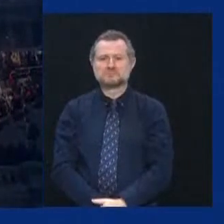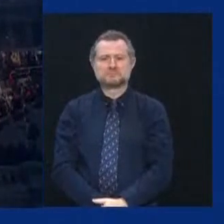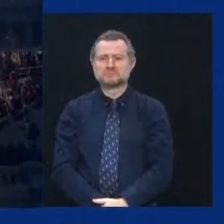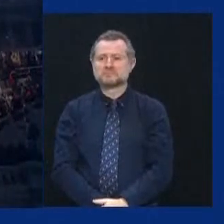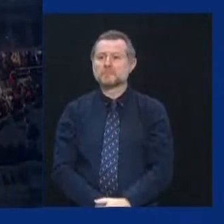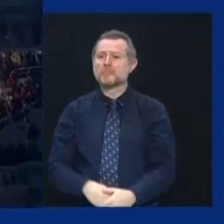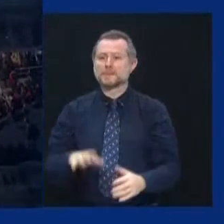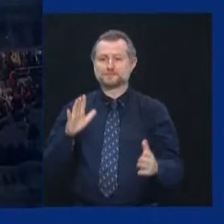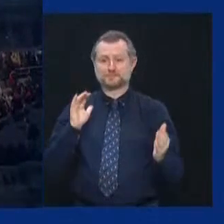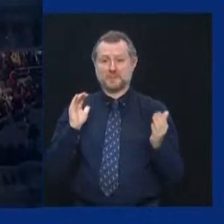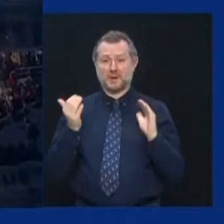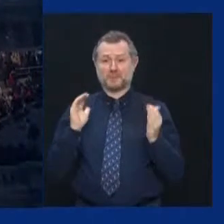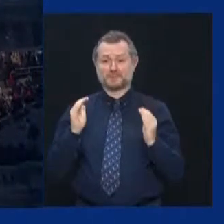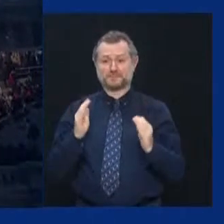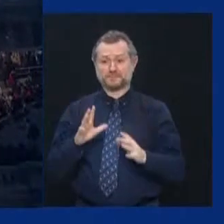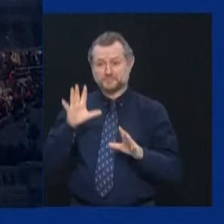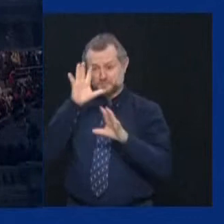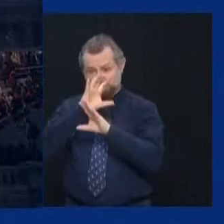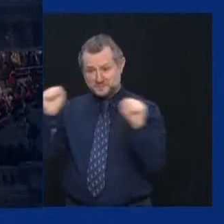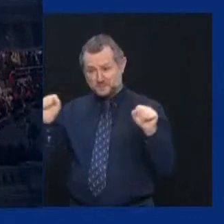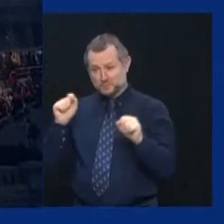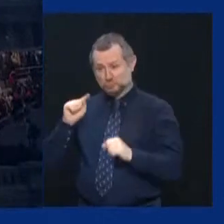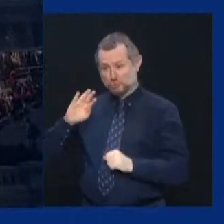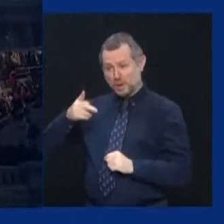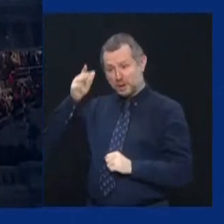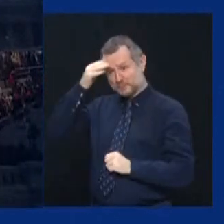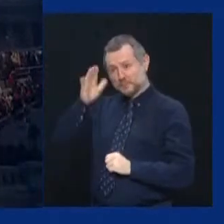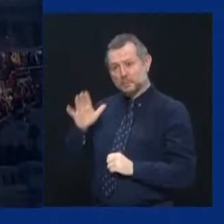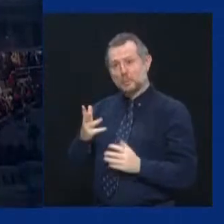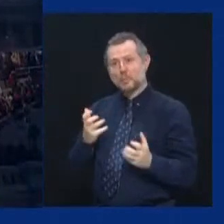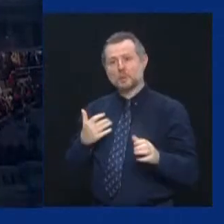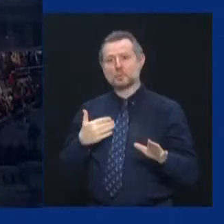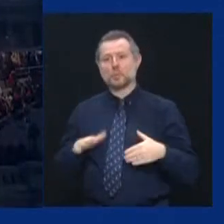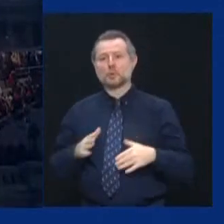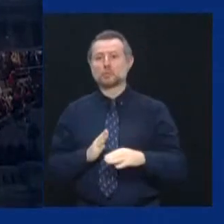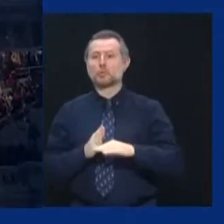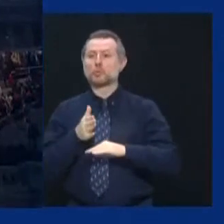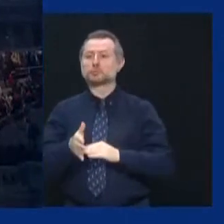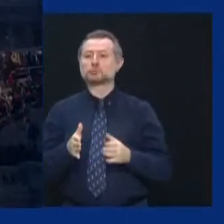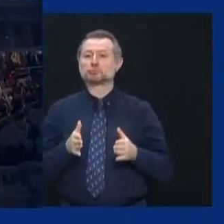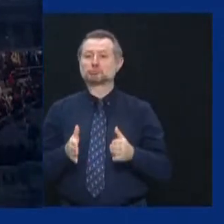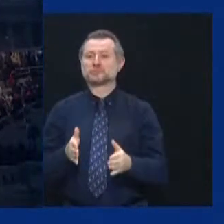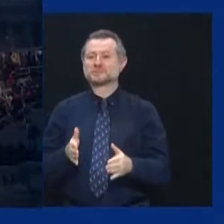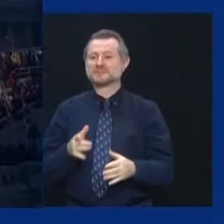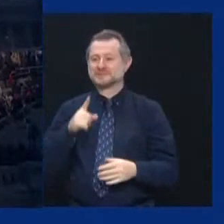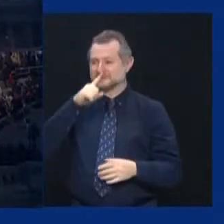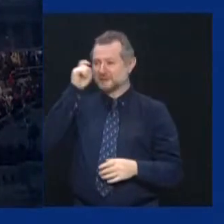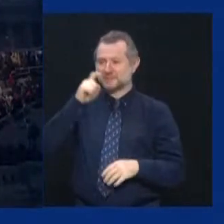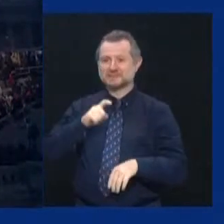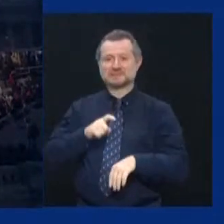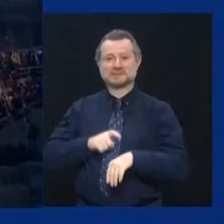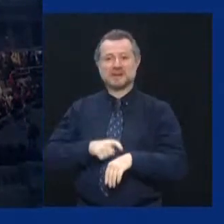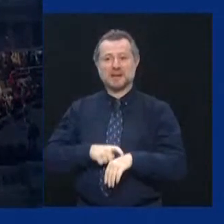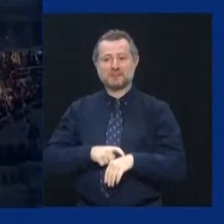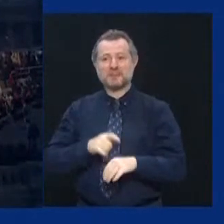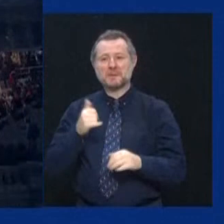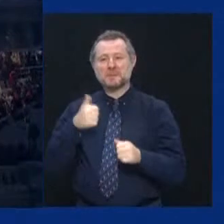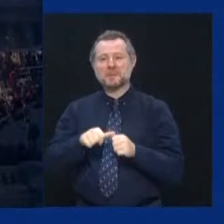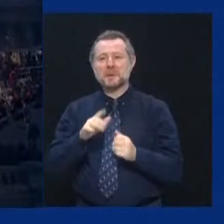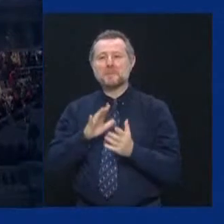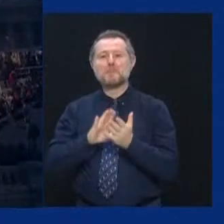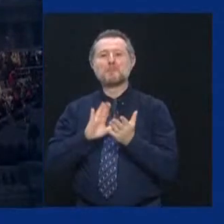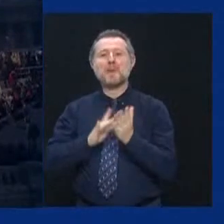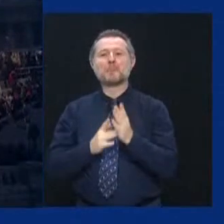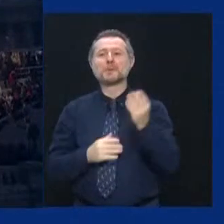difference when President Trump wanted to walk across the street to hold the Bible in front of a church for a